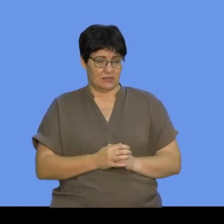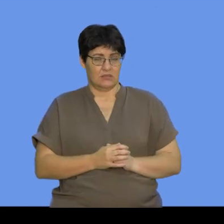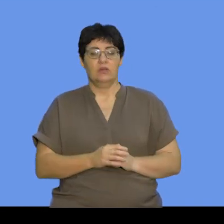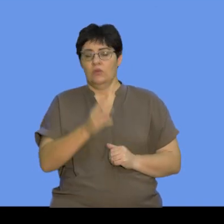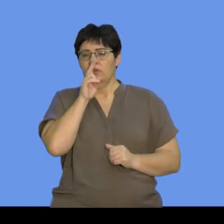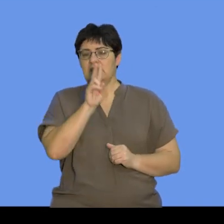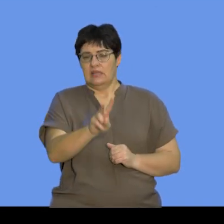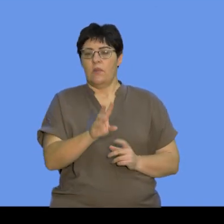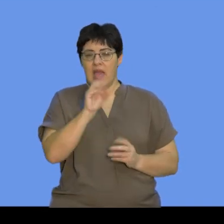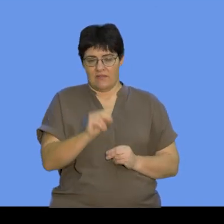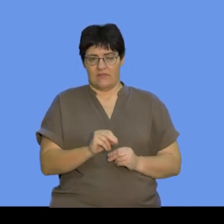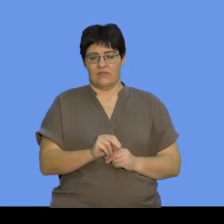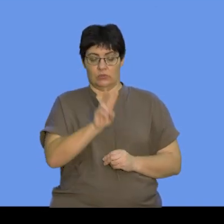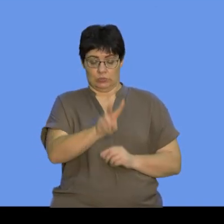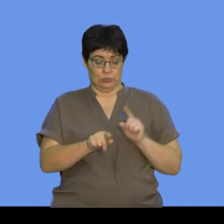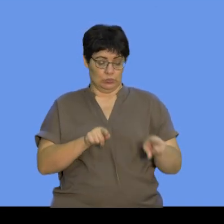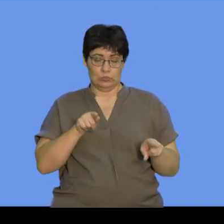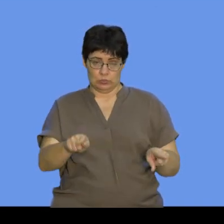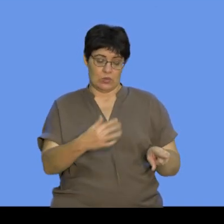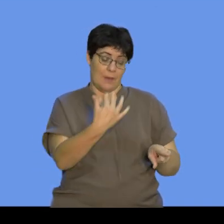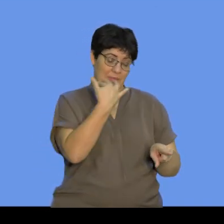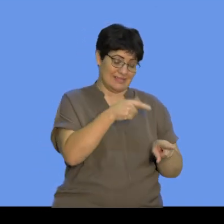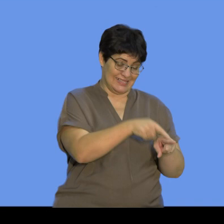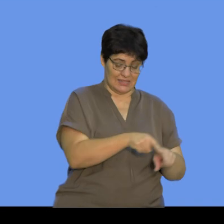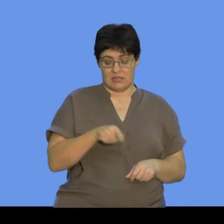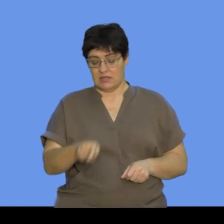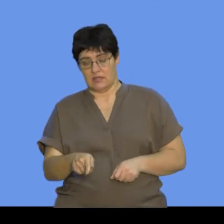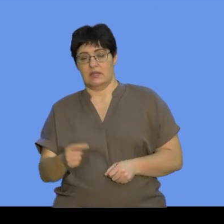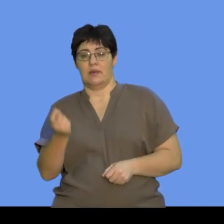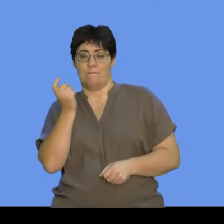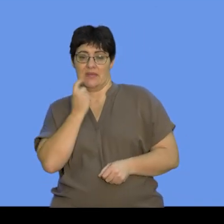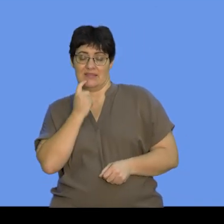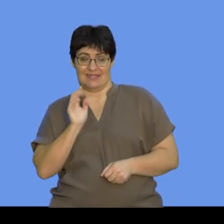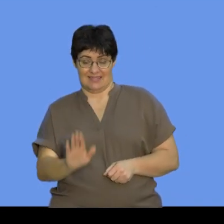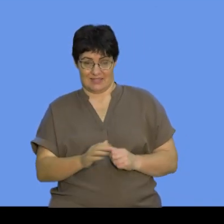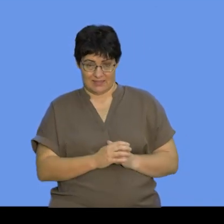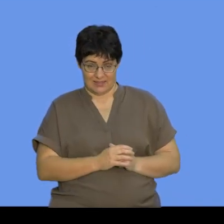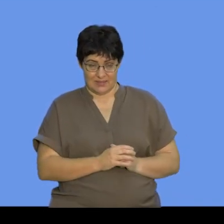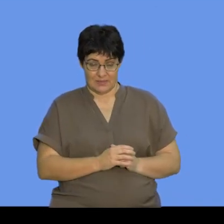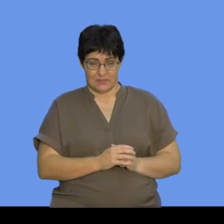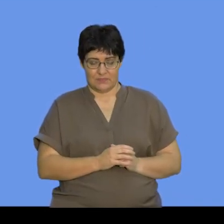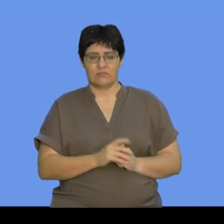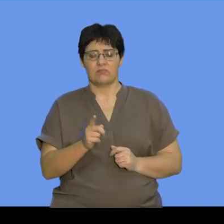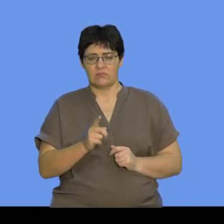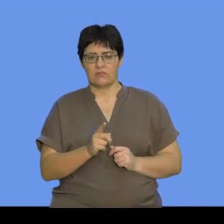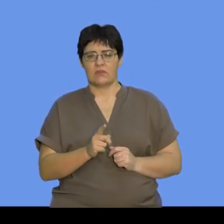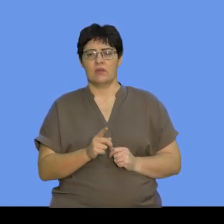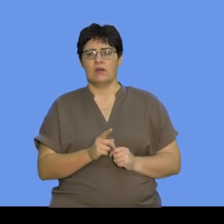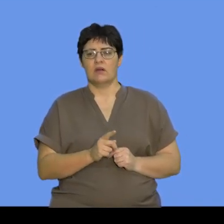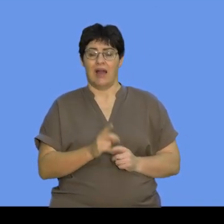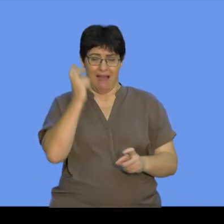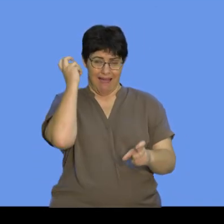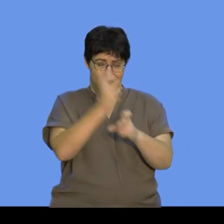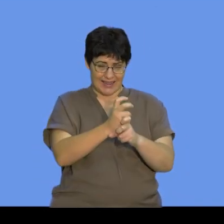can see we've got two helmets, plastic and metal, right? And then it says here, a solid substance that is